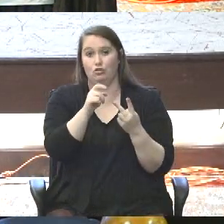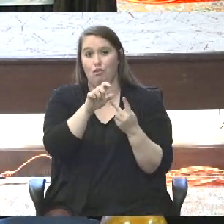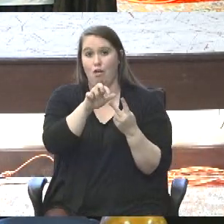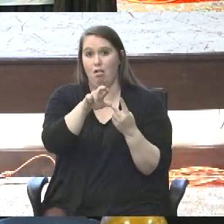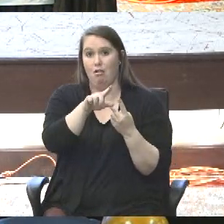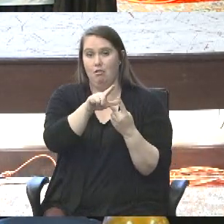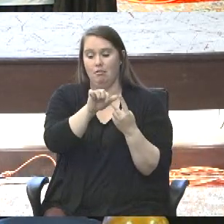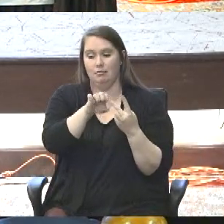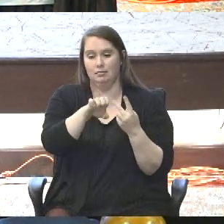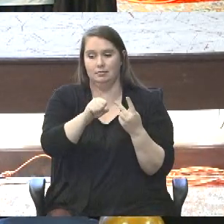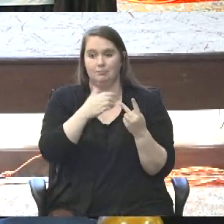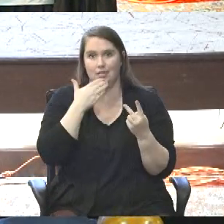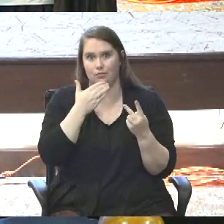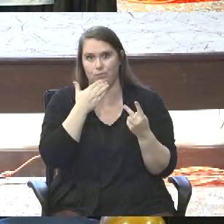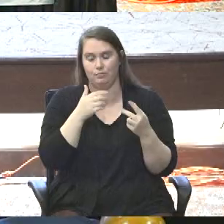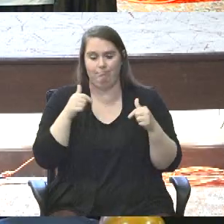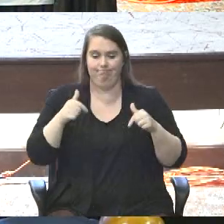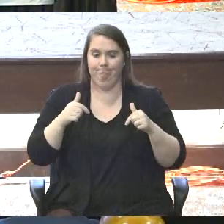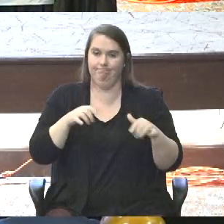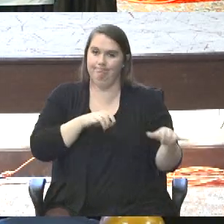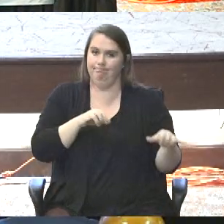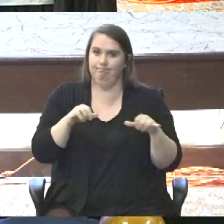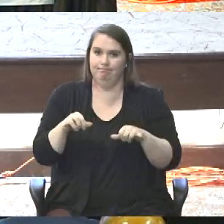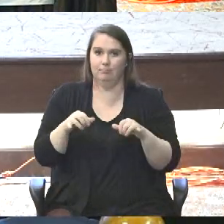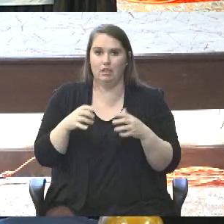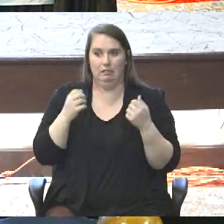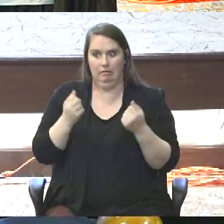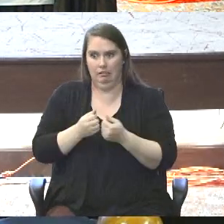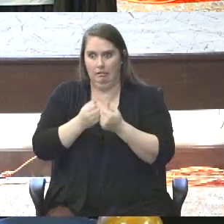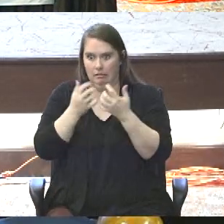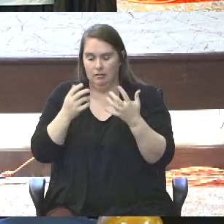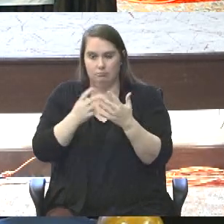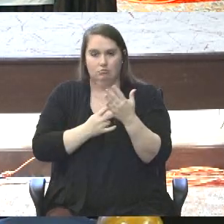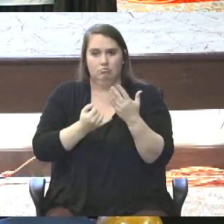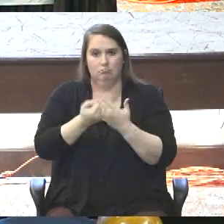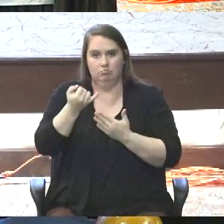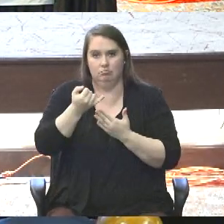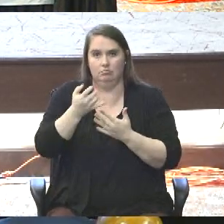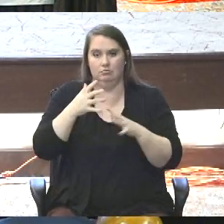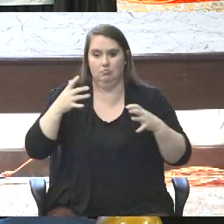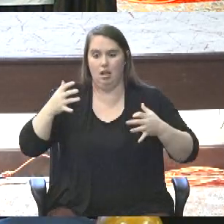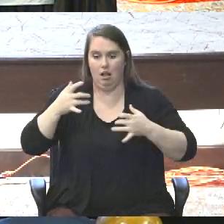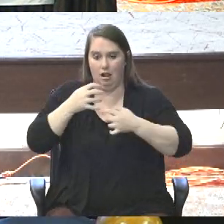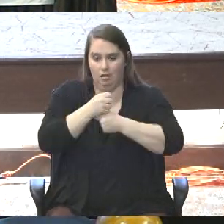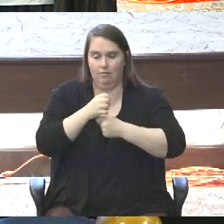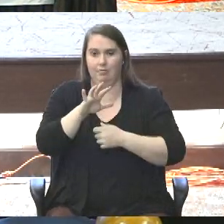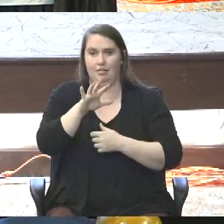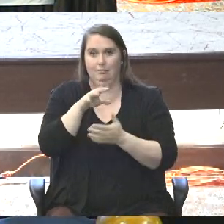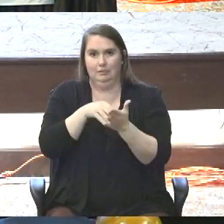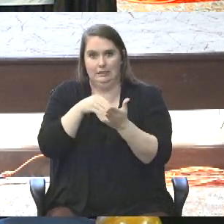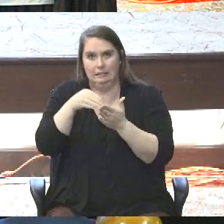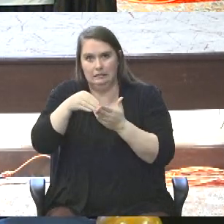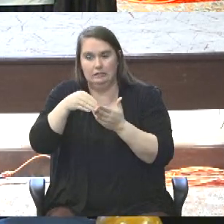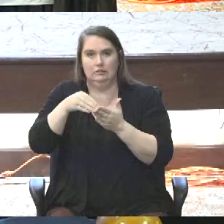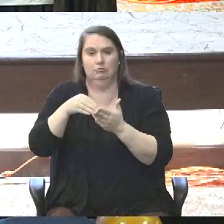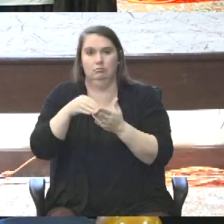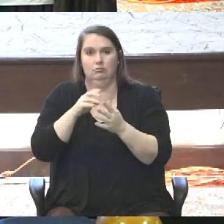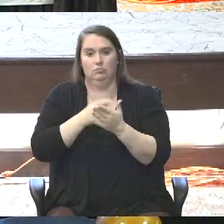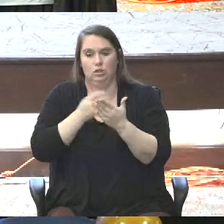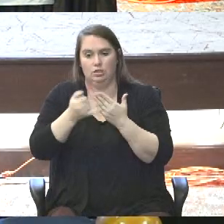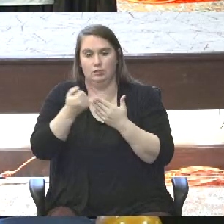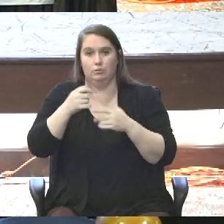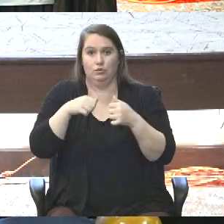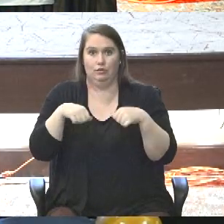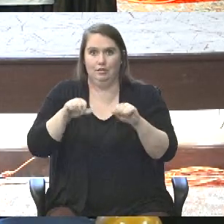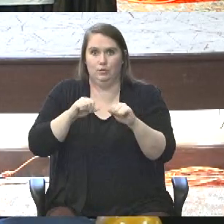for us, and I mean, this council and this city management team, we've got a lot of projects. I think we calculated $5 billion worth of projects that we're trying to get to. So